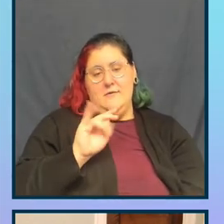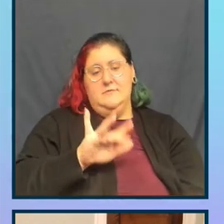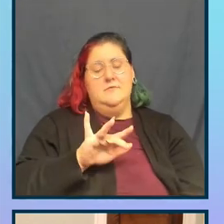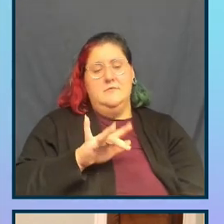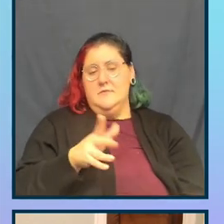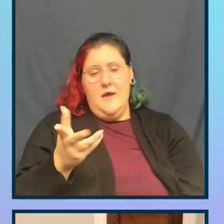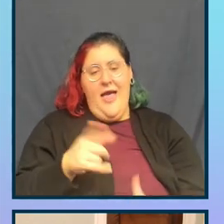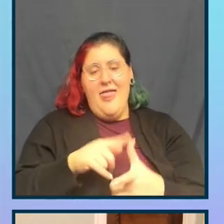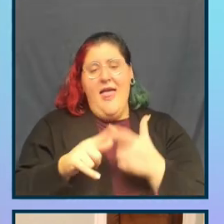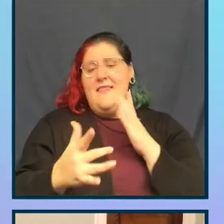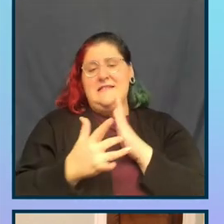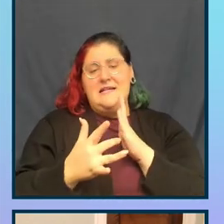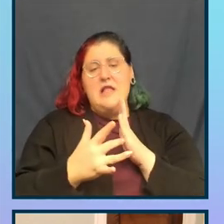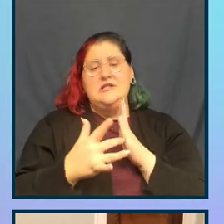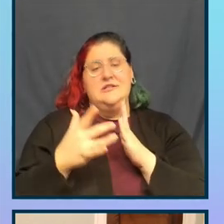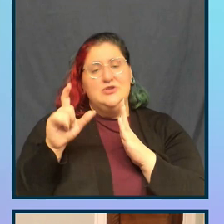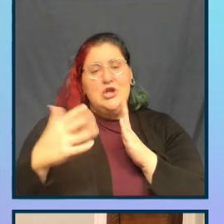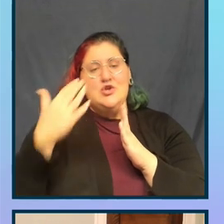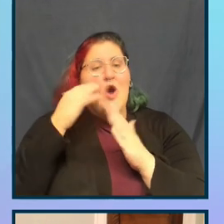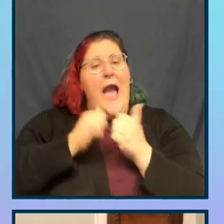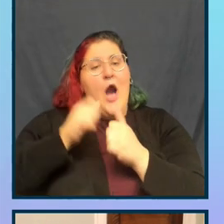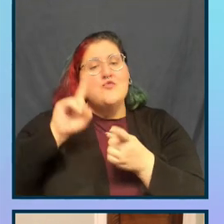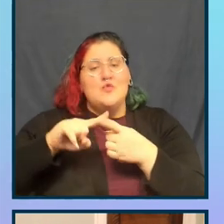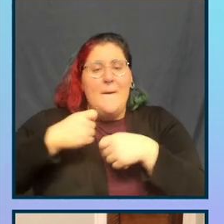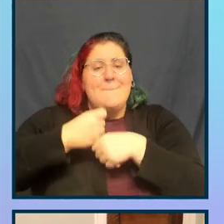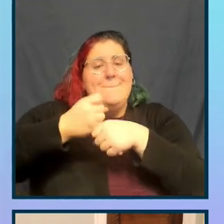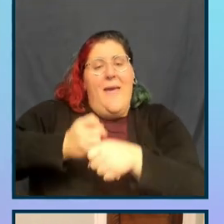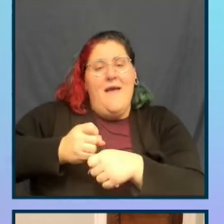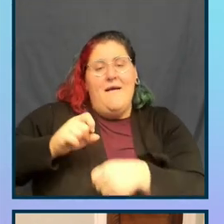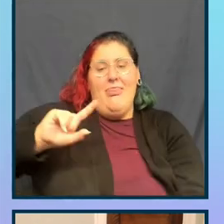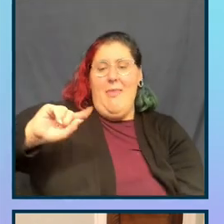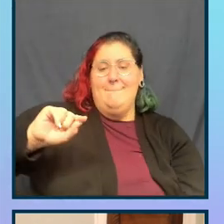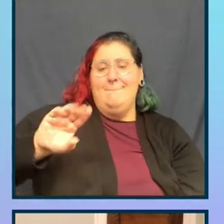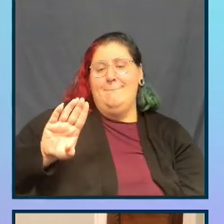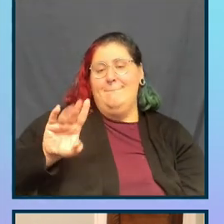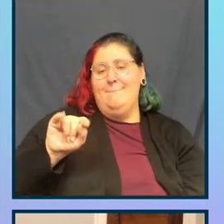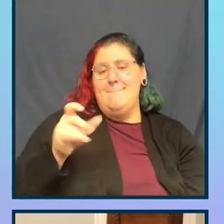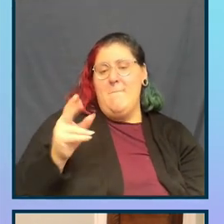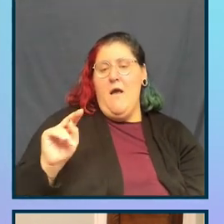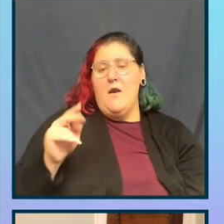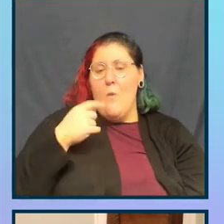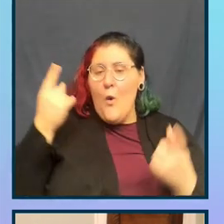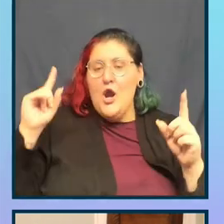H2, depending on the document model. That second div should be broken into paragraphs.